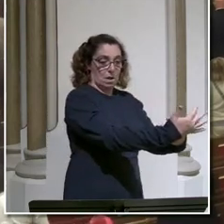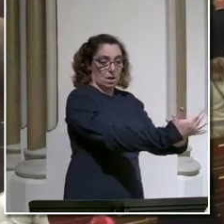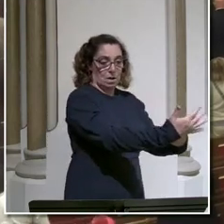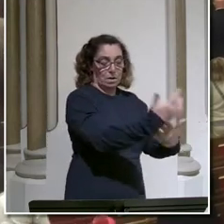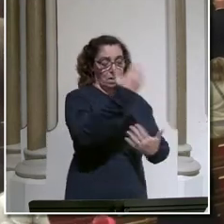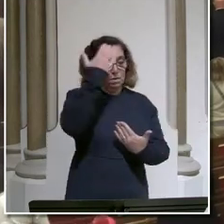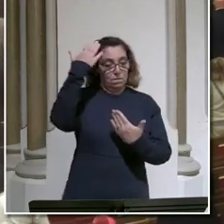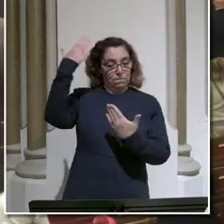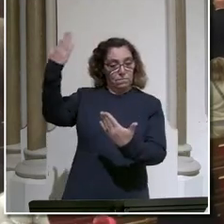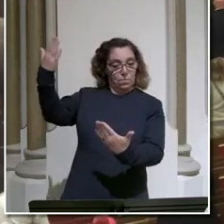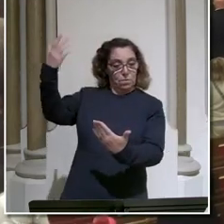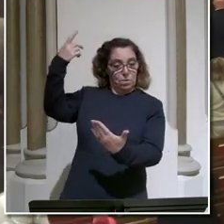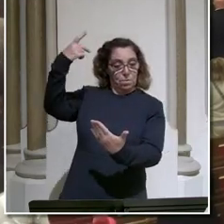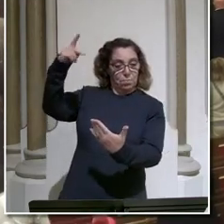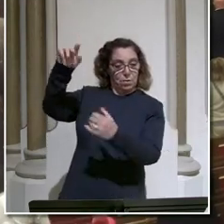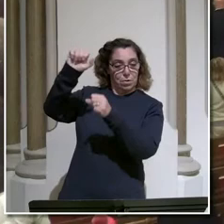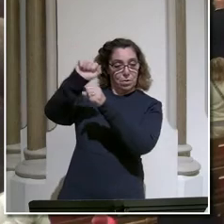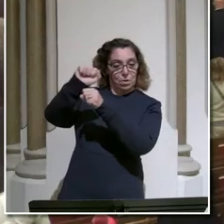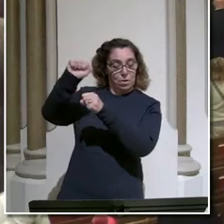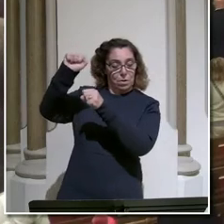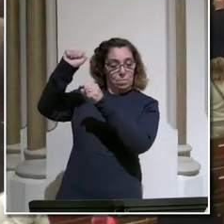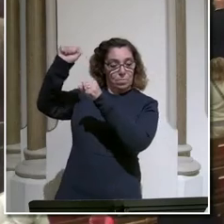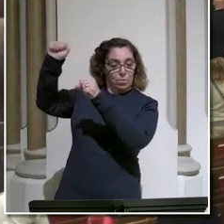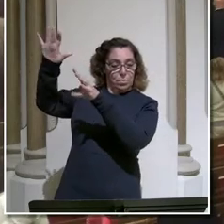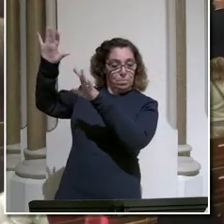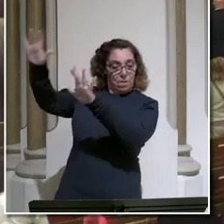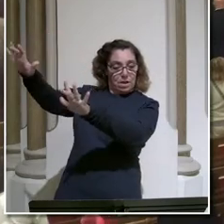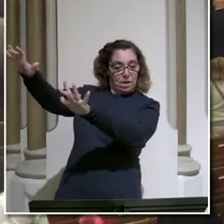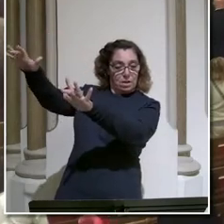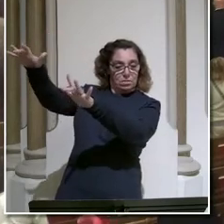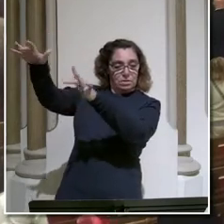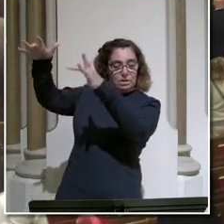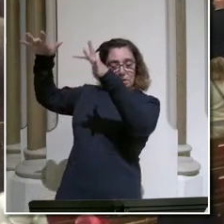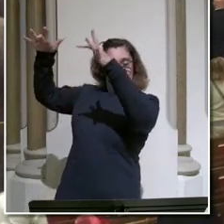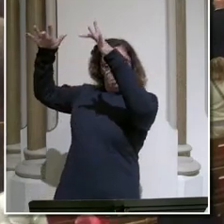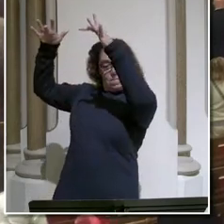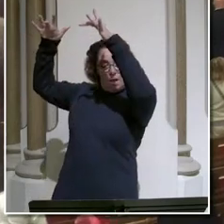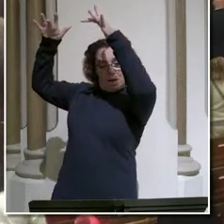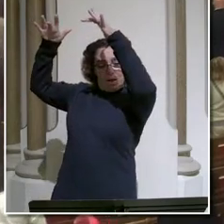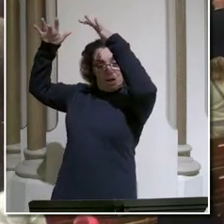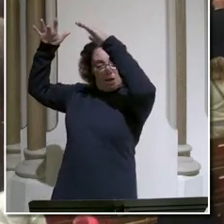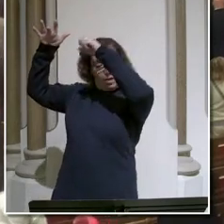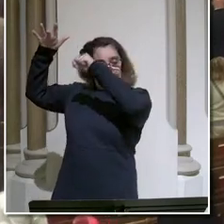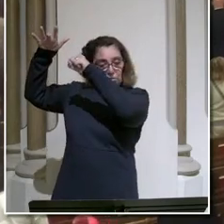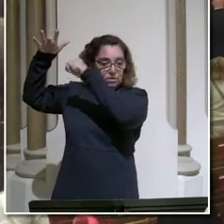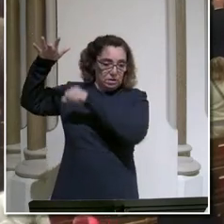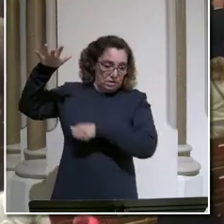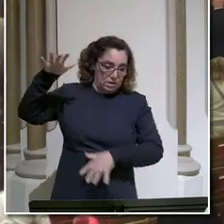Thank you.